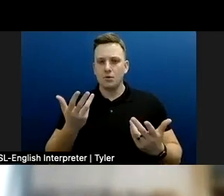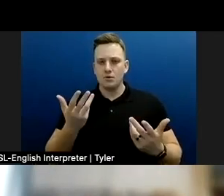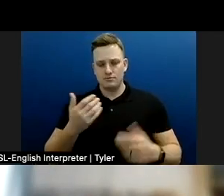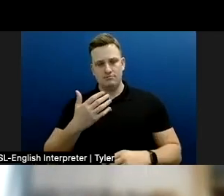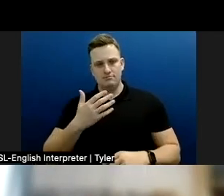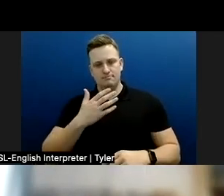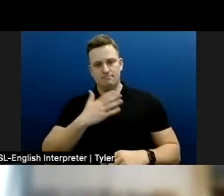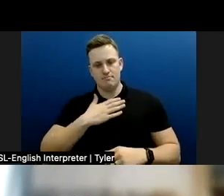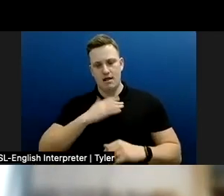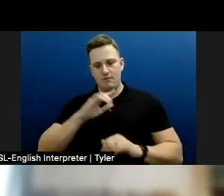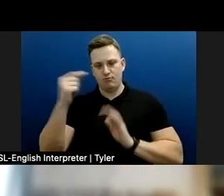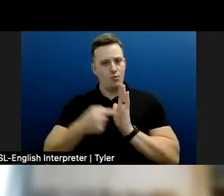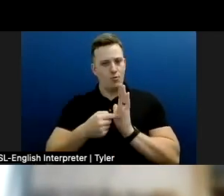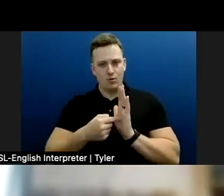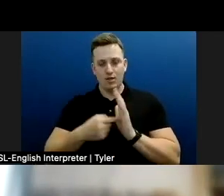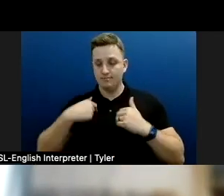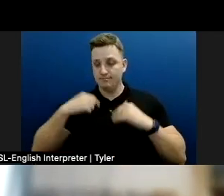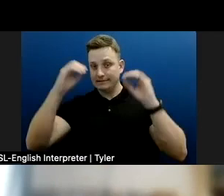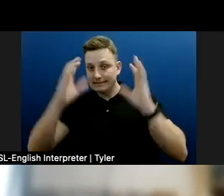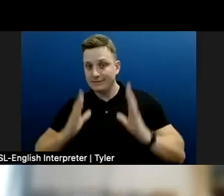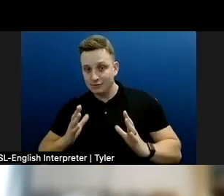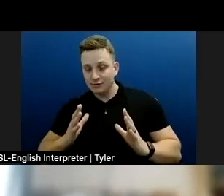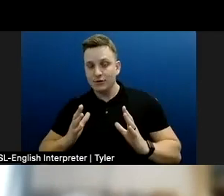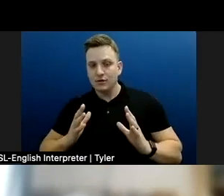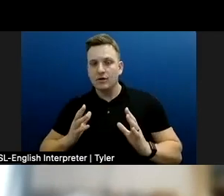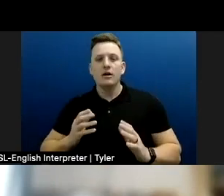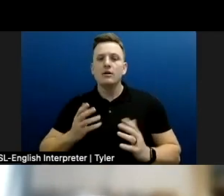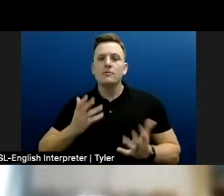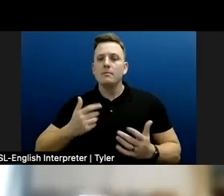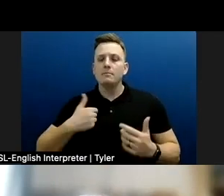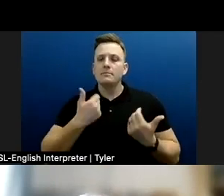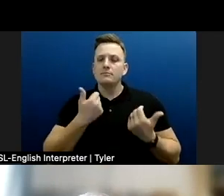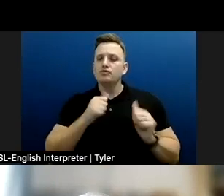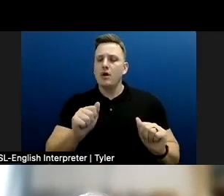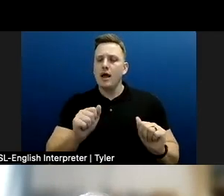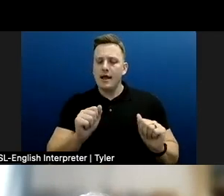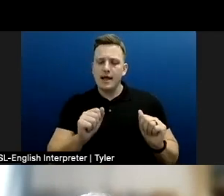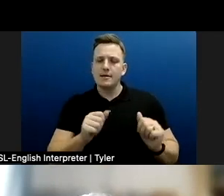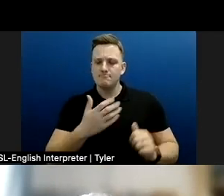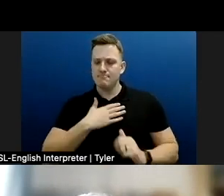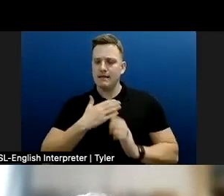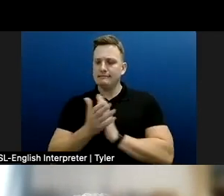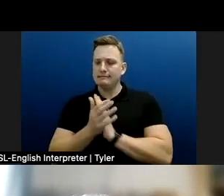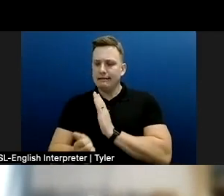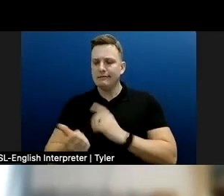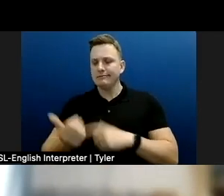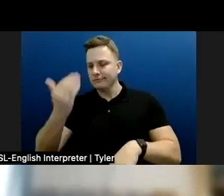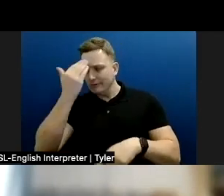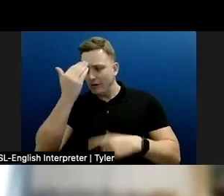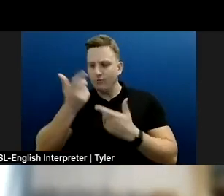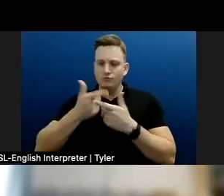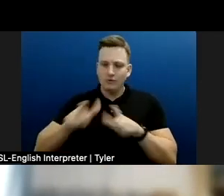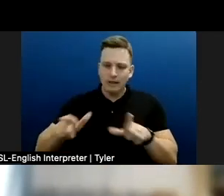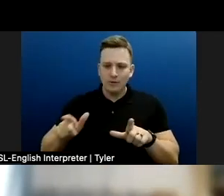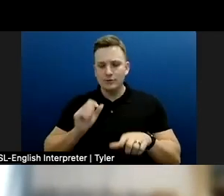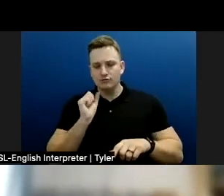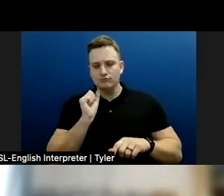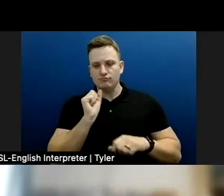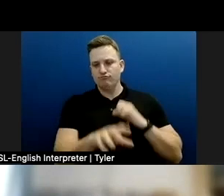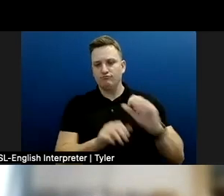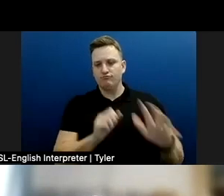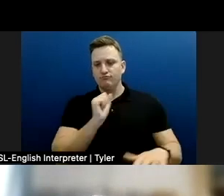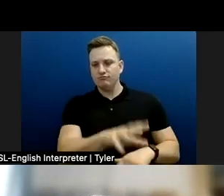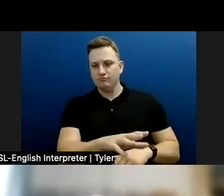job as a teacher might be to try and impart some of my skill, knowledge and experience to the child,